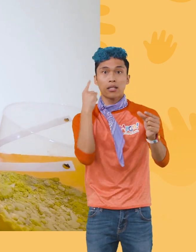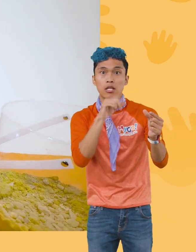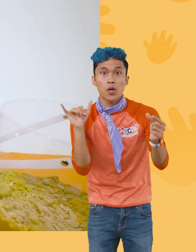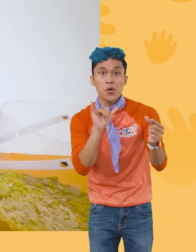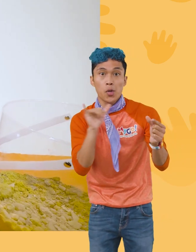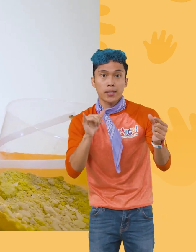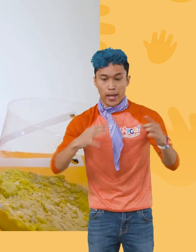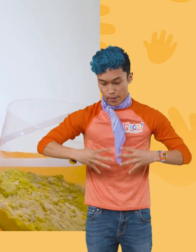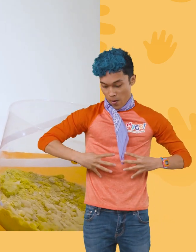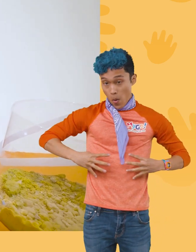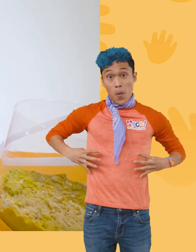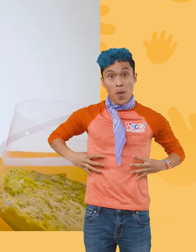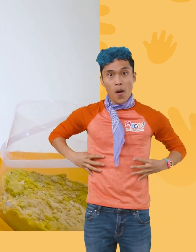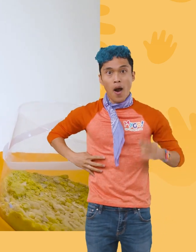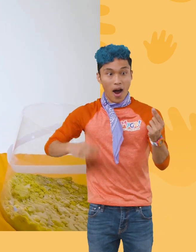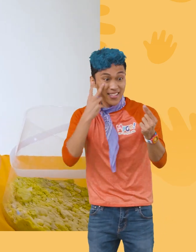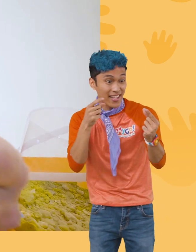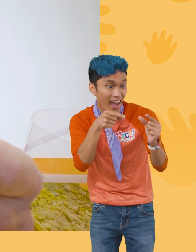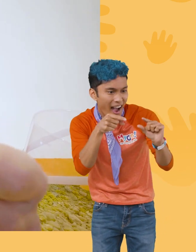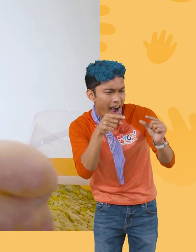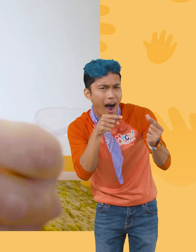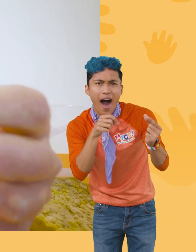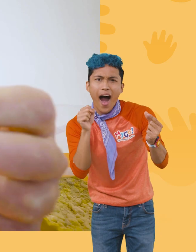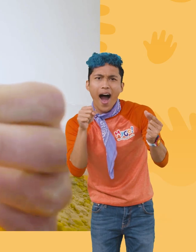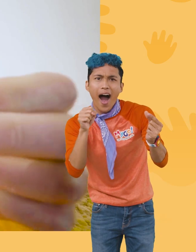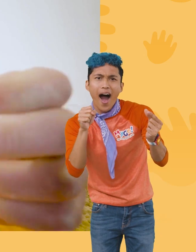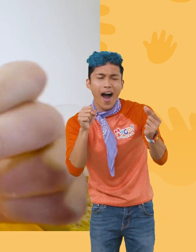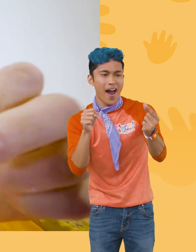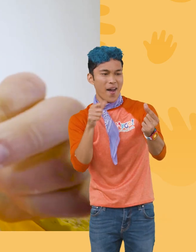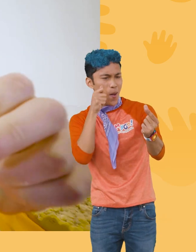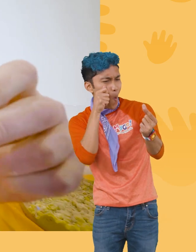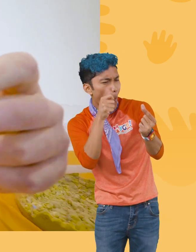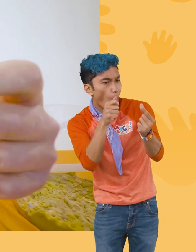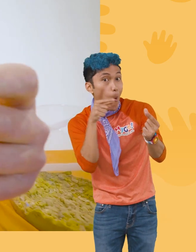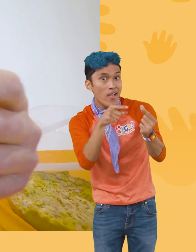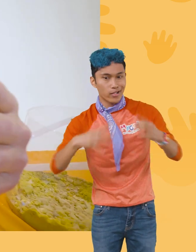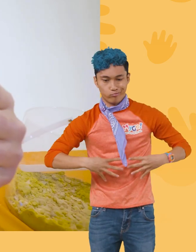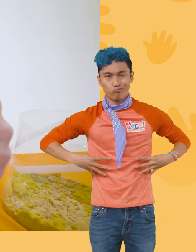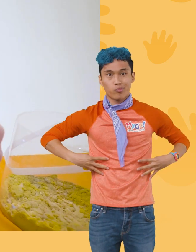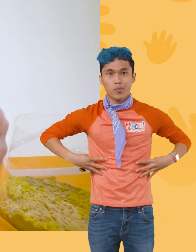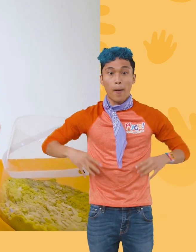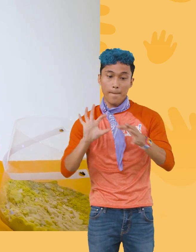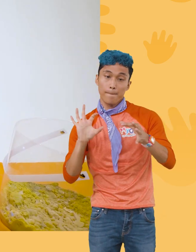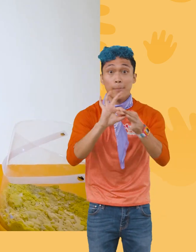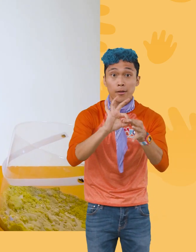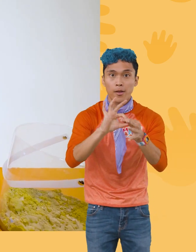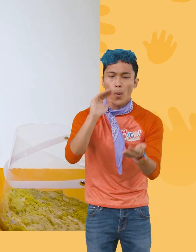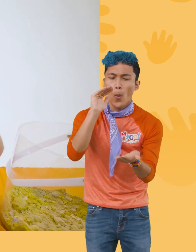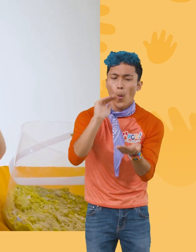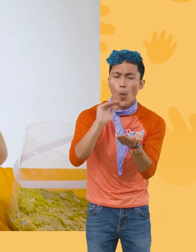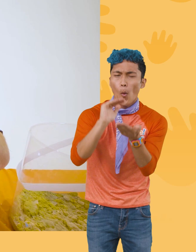like a rib cage. Do you see it? Yeah! That's a rib cage to a really